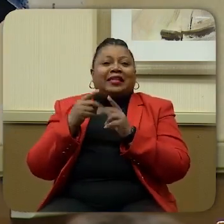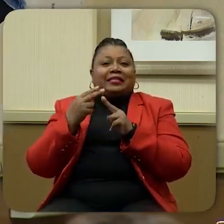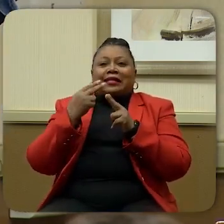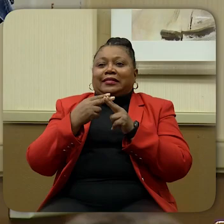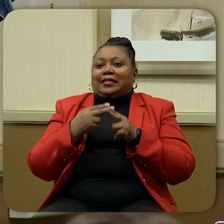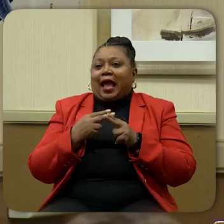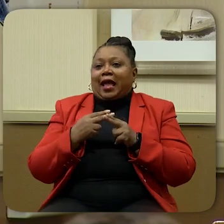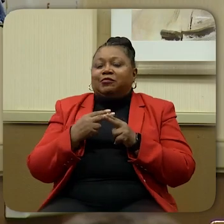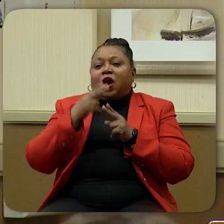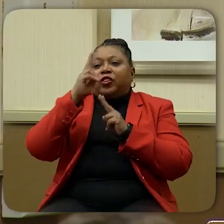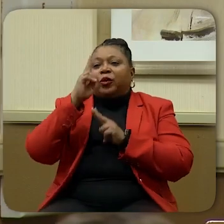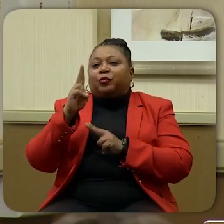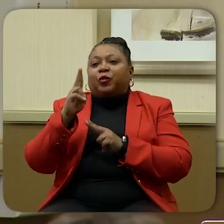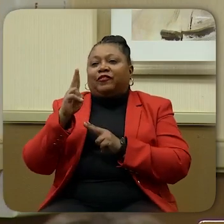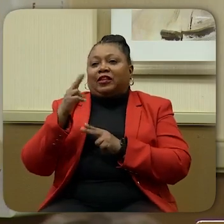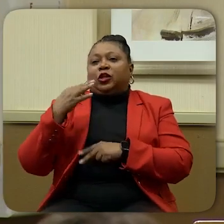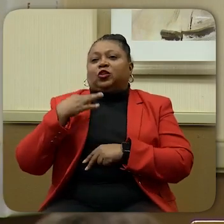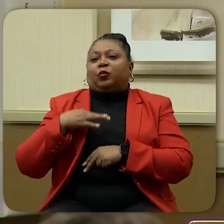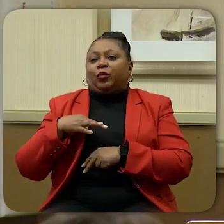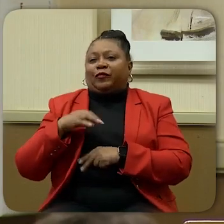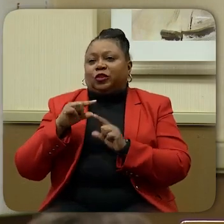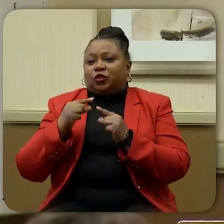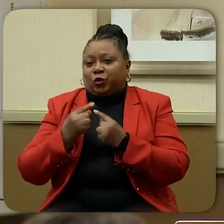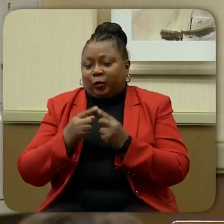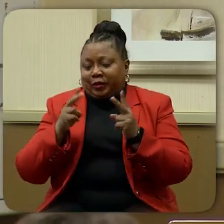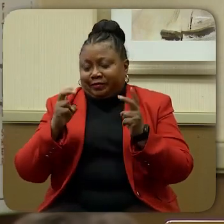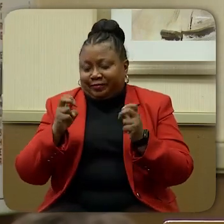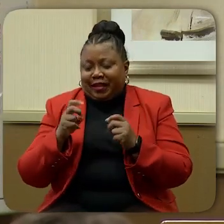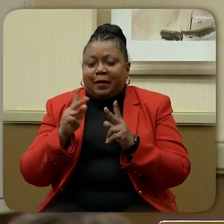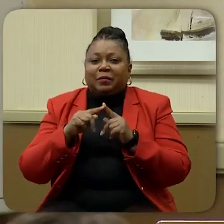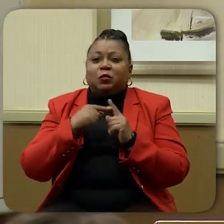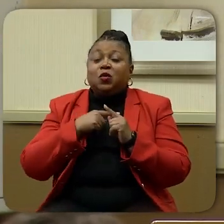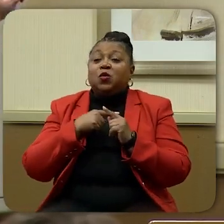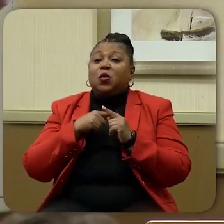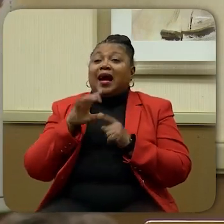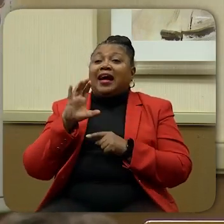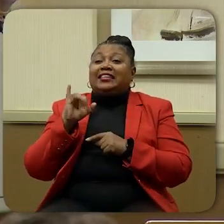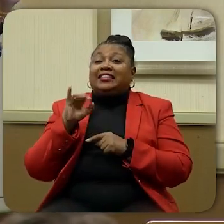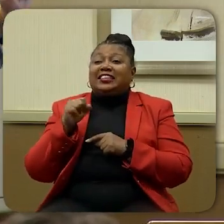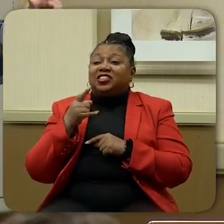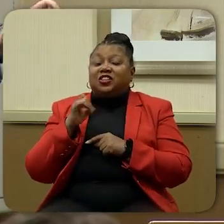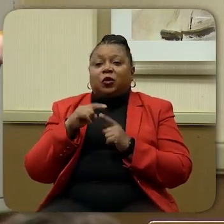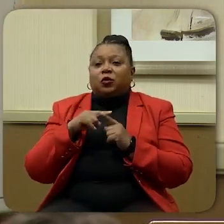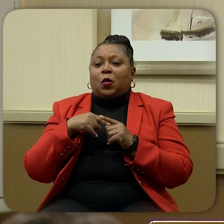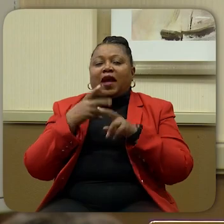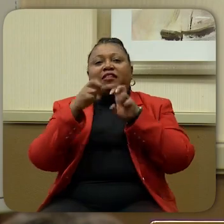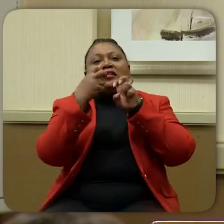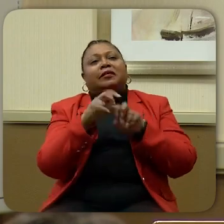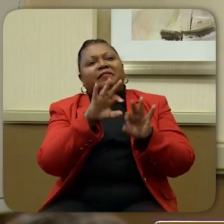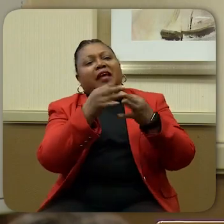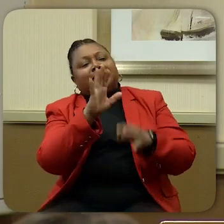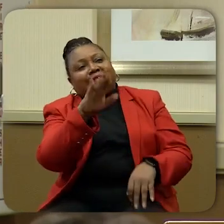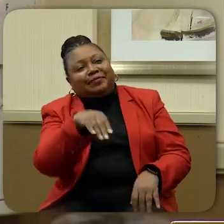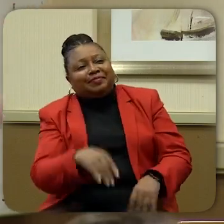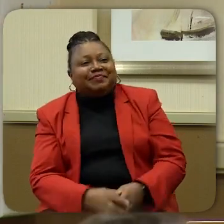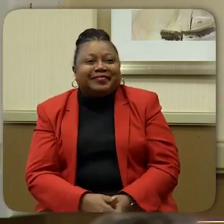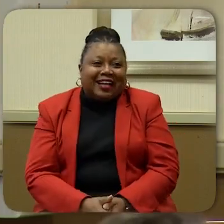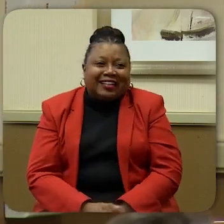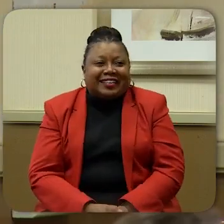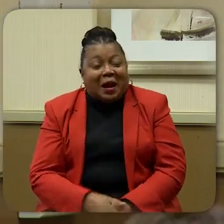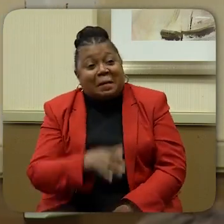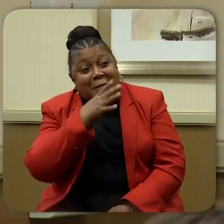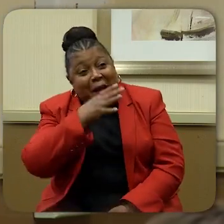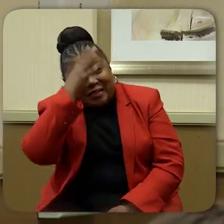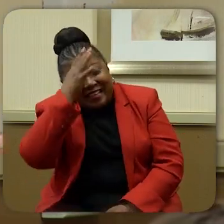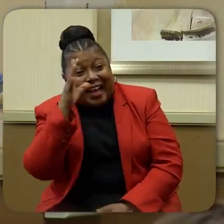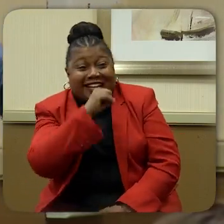names are the privileged group, right? So people who are cisgender don't have to sit their families down and say,